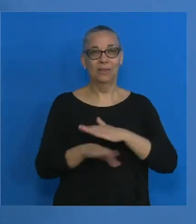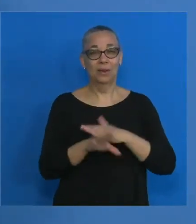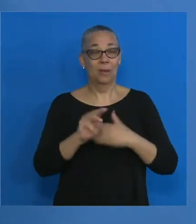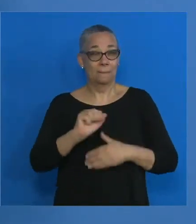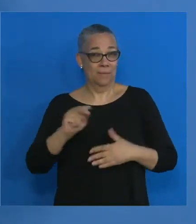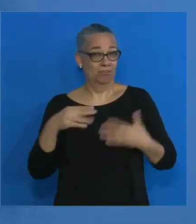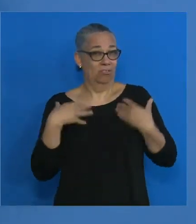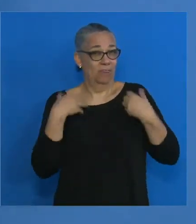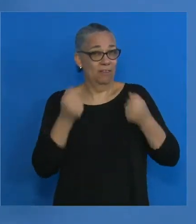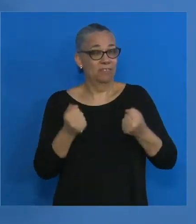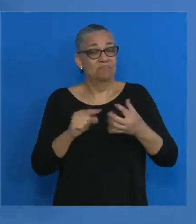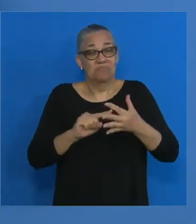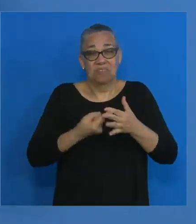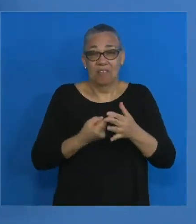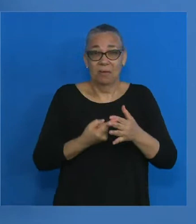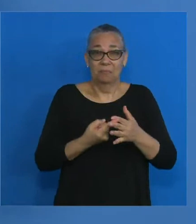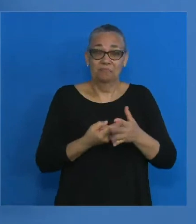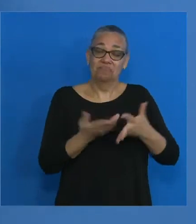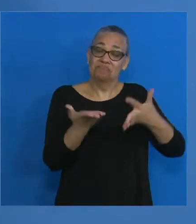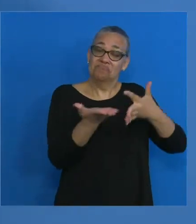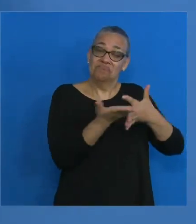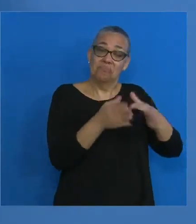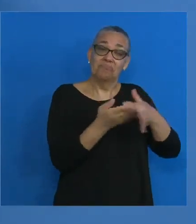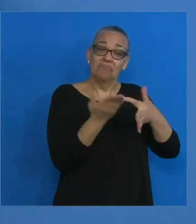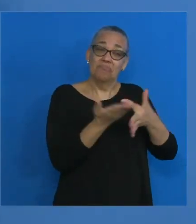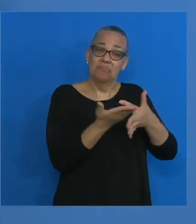guidelines, have implemented breathing breaks